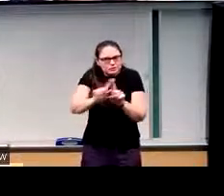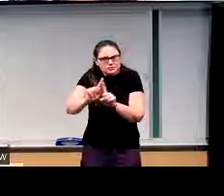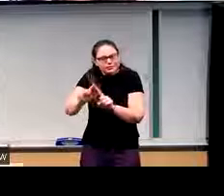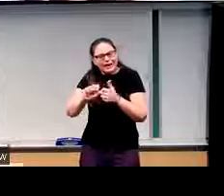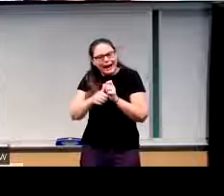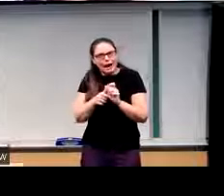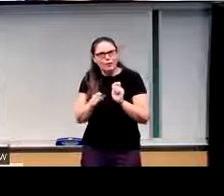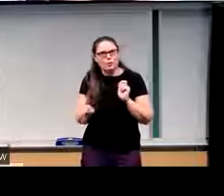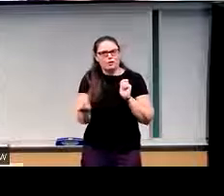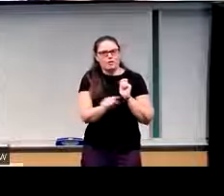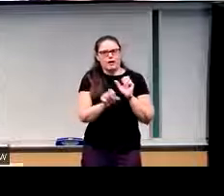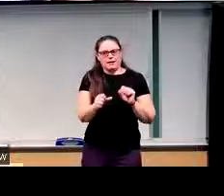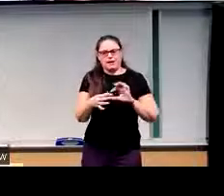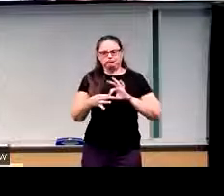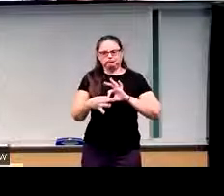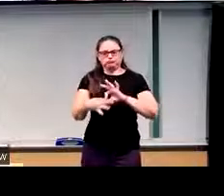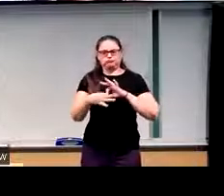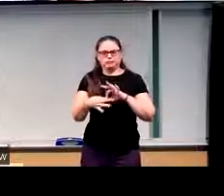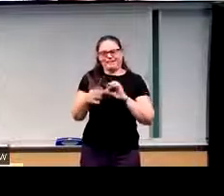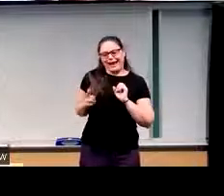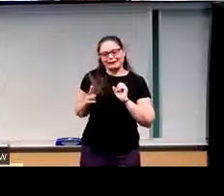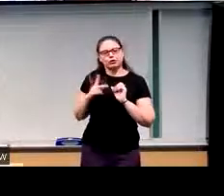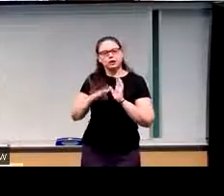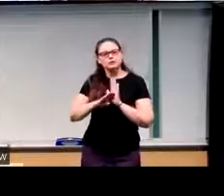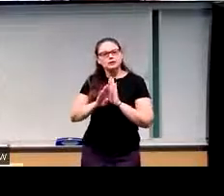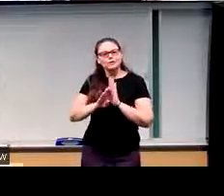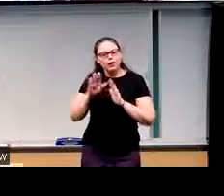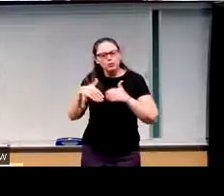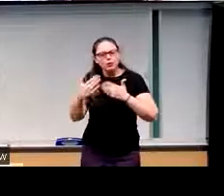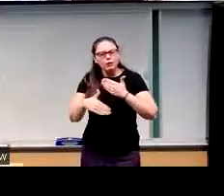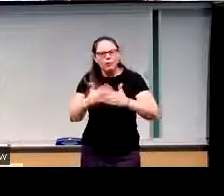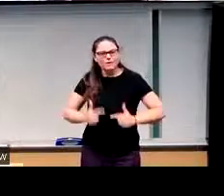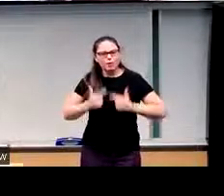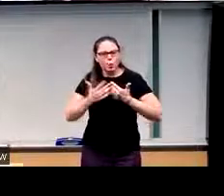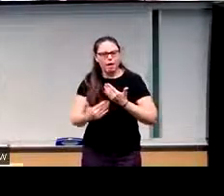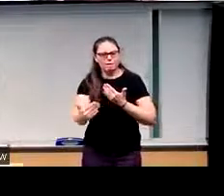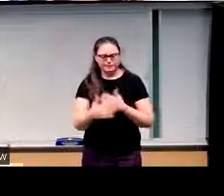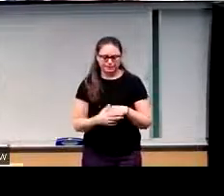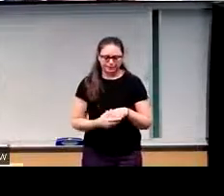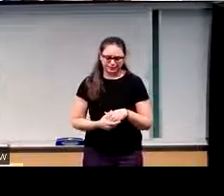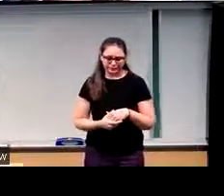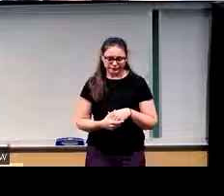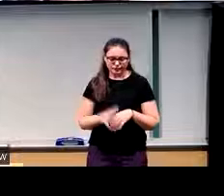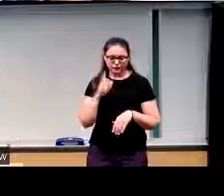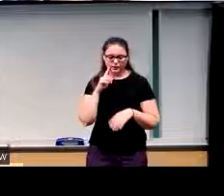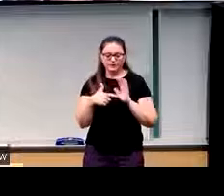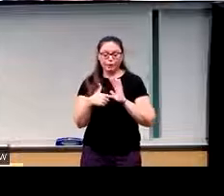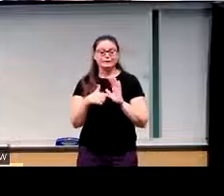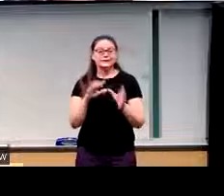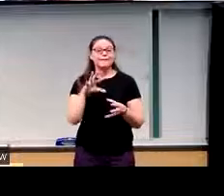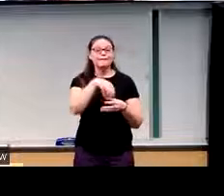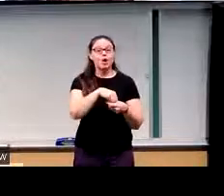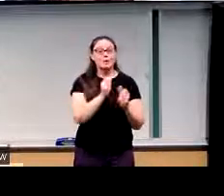how relational histories develop over the life course. So, for example, involvement